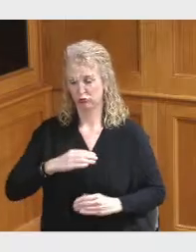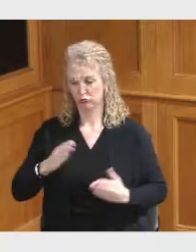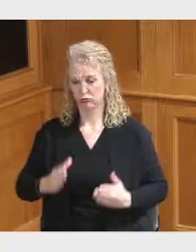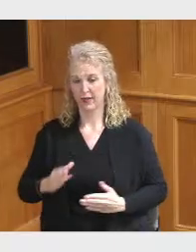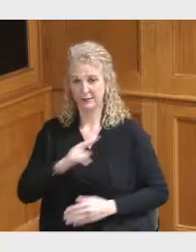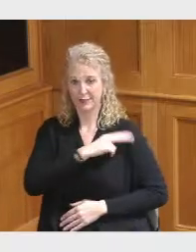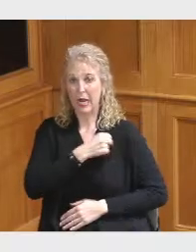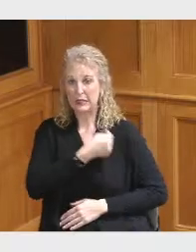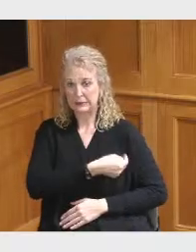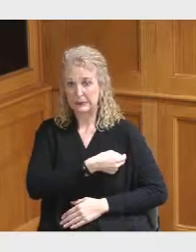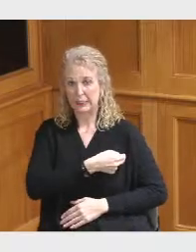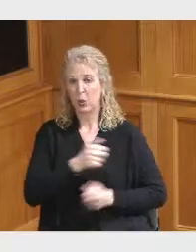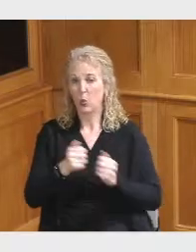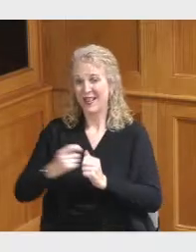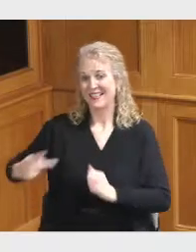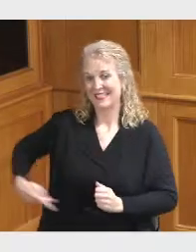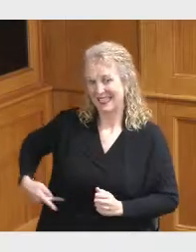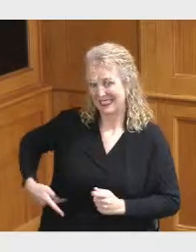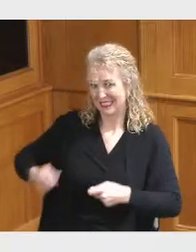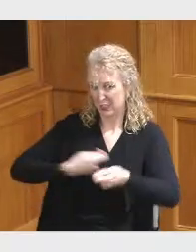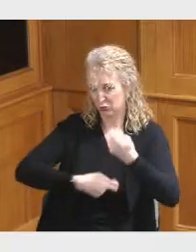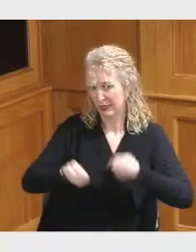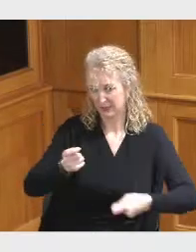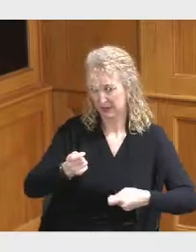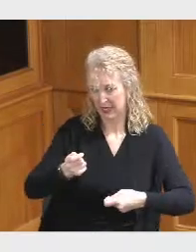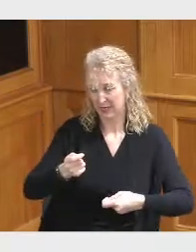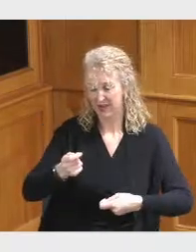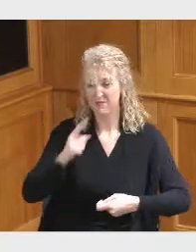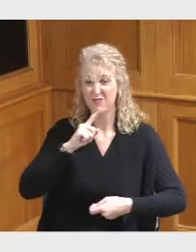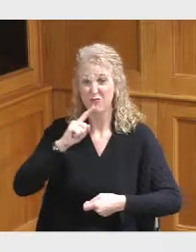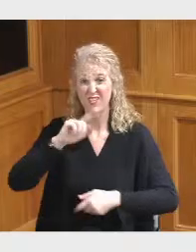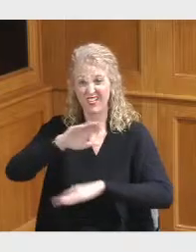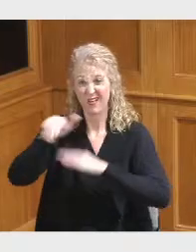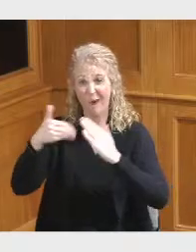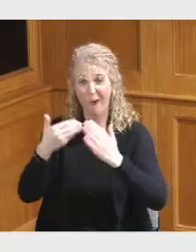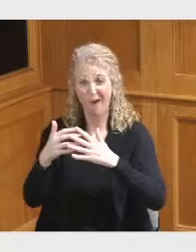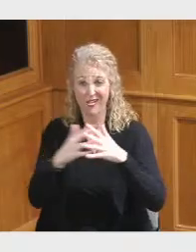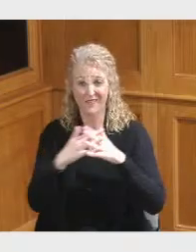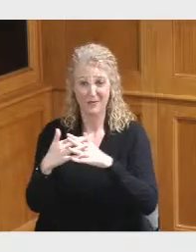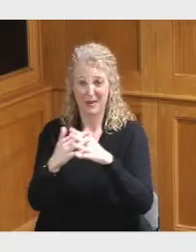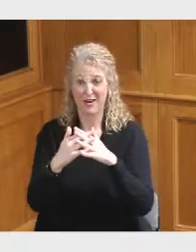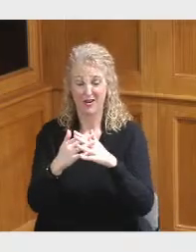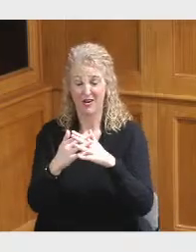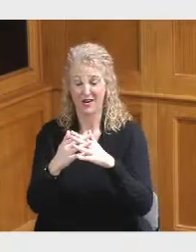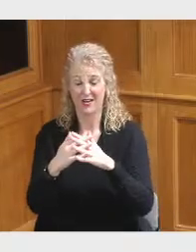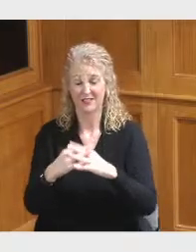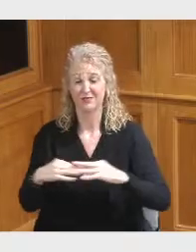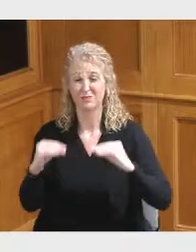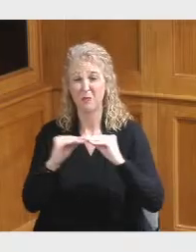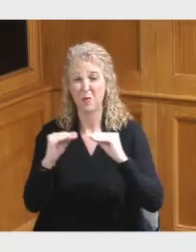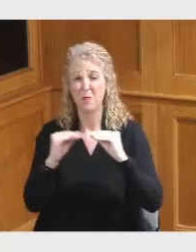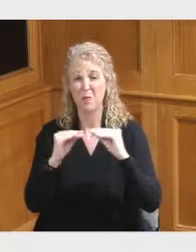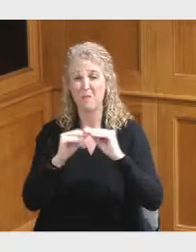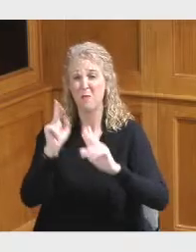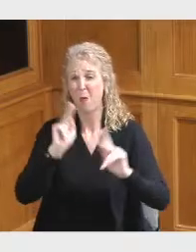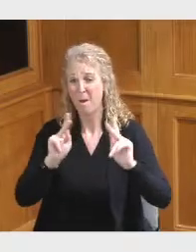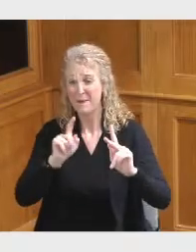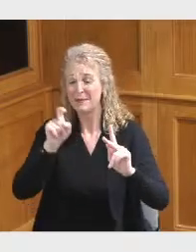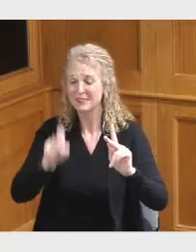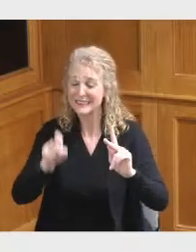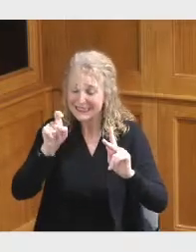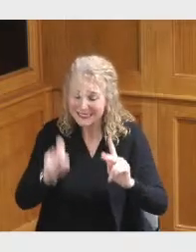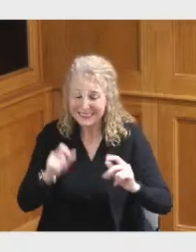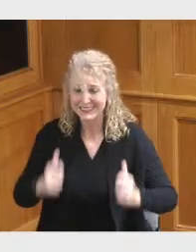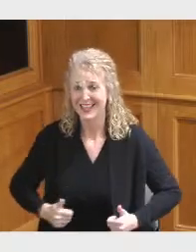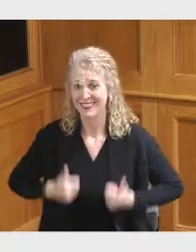Hospital, offering kidney transplant. When we look nationally, there continues to be a rising demand of patients awaiting life-saving